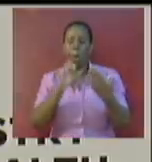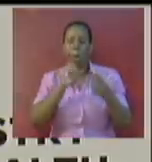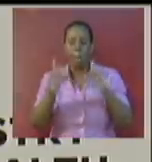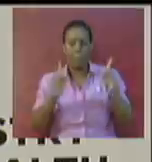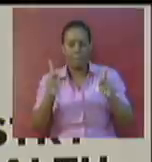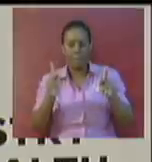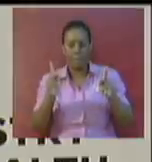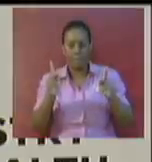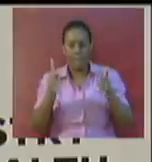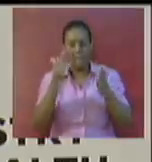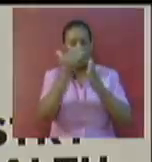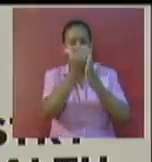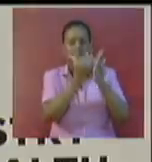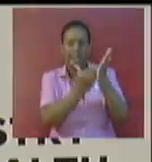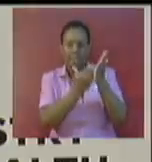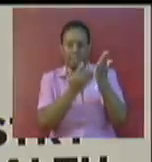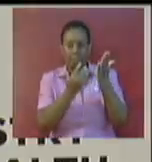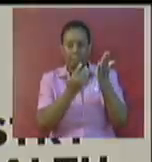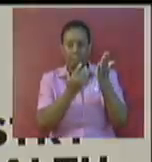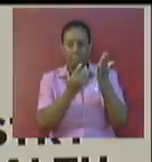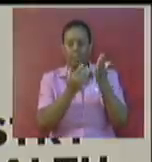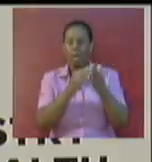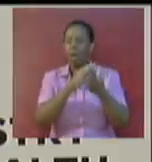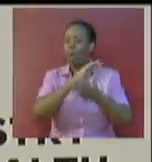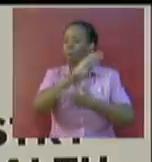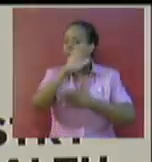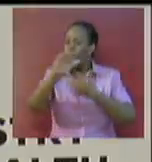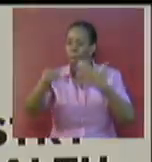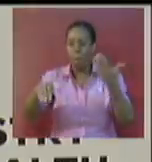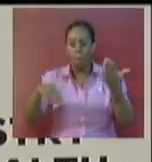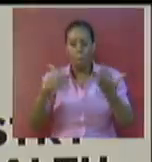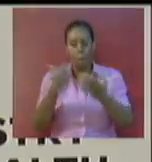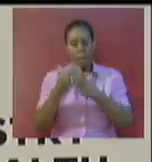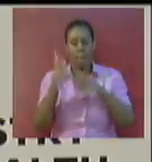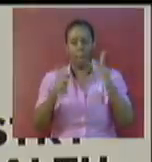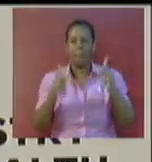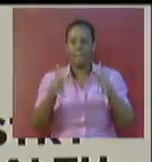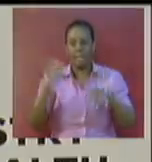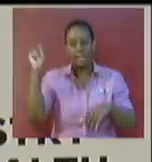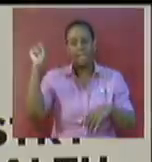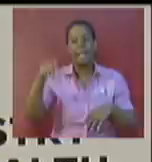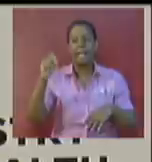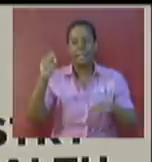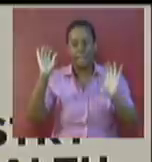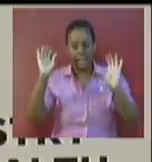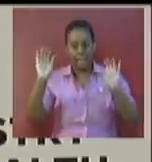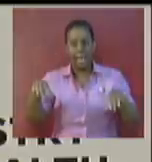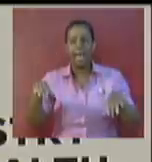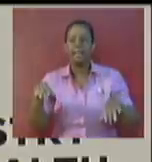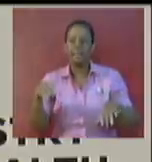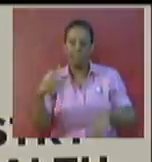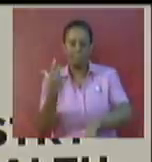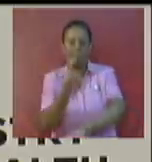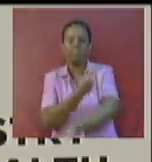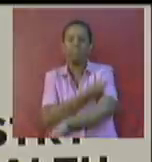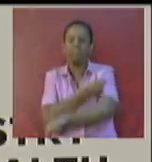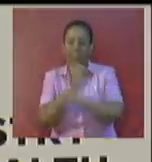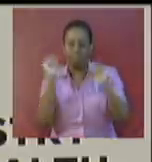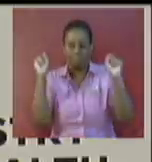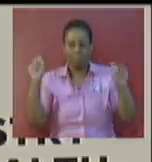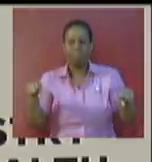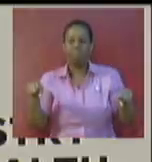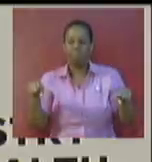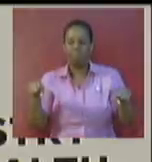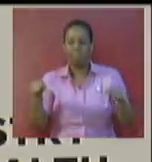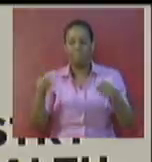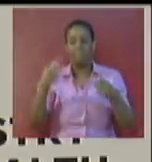master list of all the persons that will be eligible in the first phase of the vaccination drive. So we're looking at healthcare workers again. We're looking at